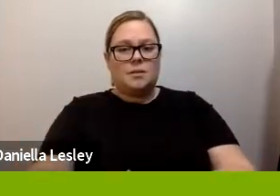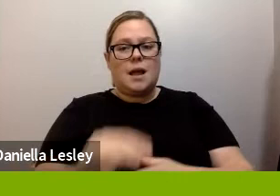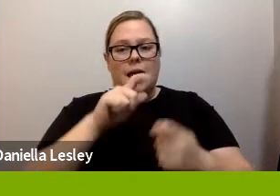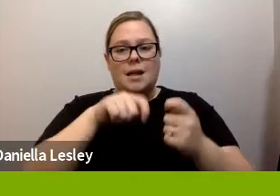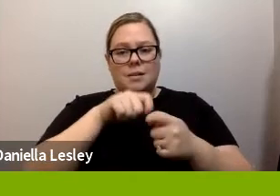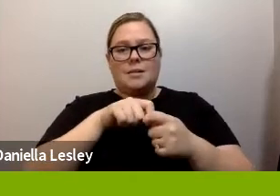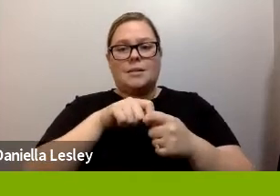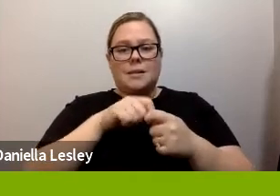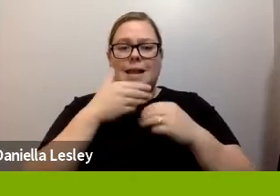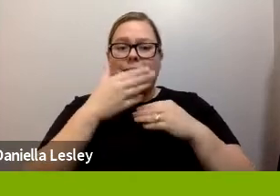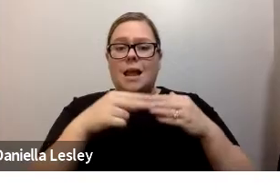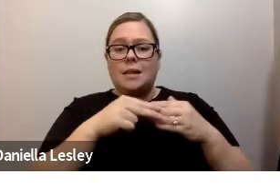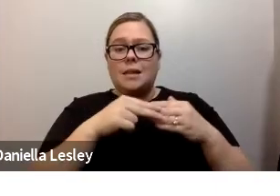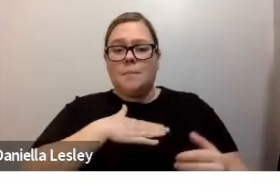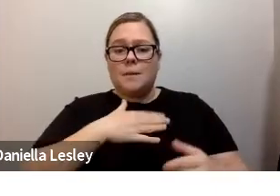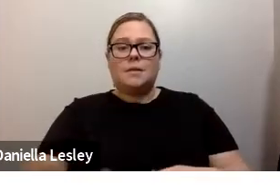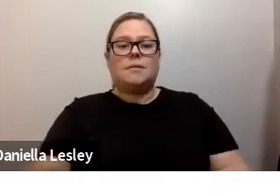next slide, please.